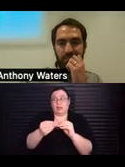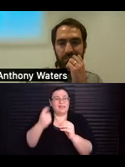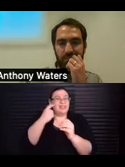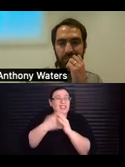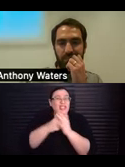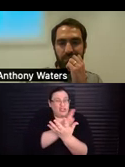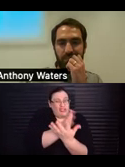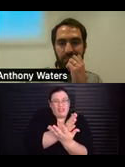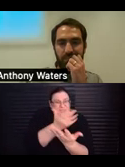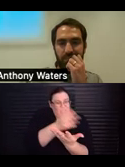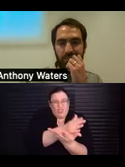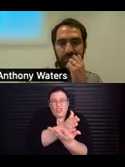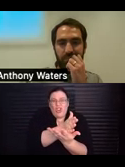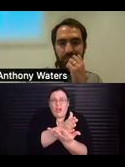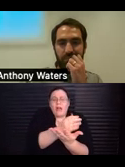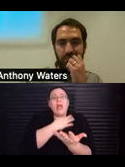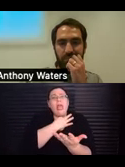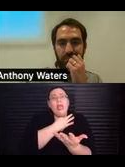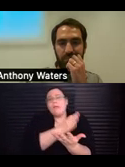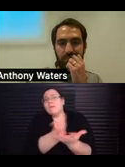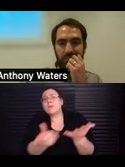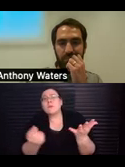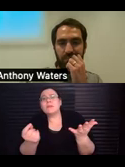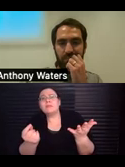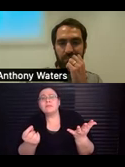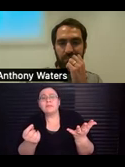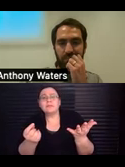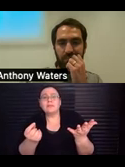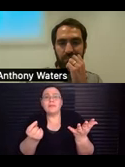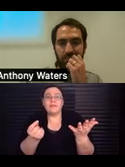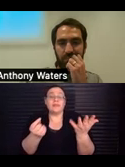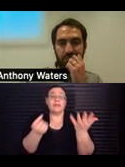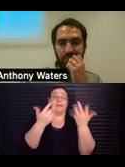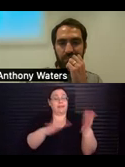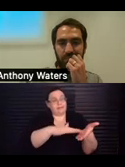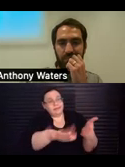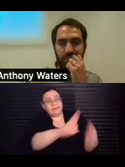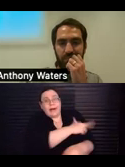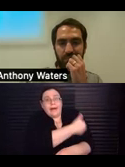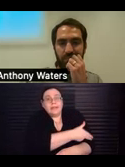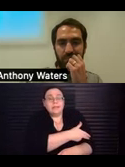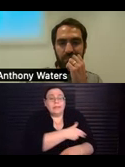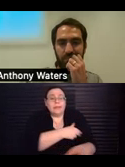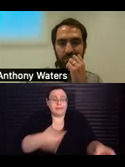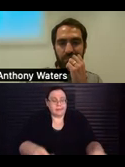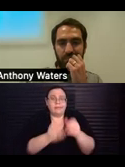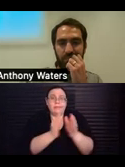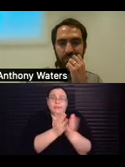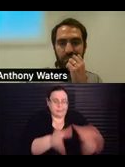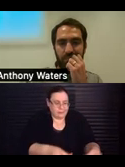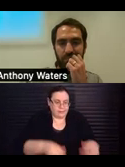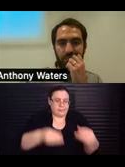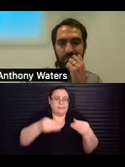I wanted to know how it ends. So when I got out of the hospital, I picked my notebook back up again, and I turned